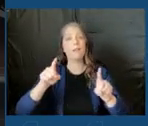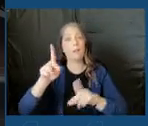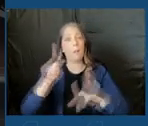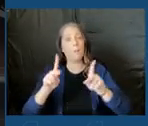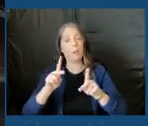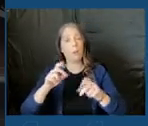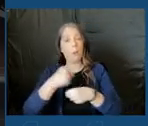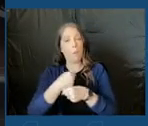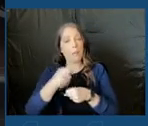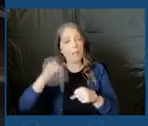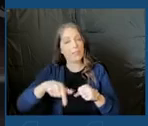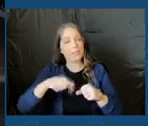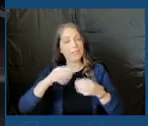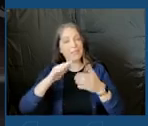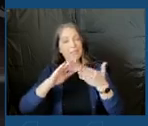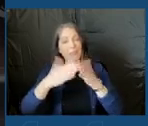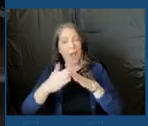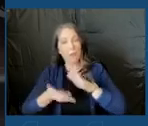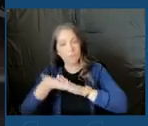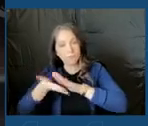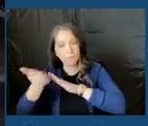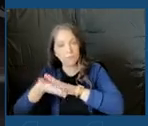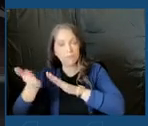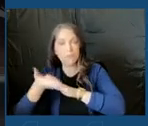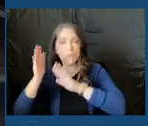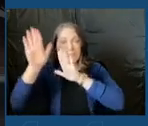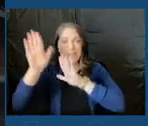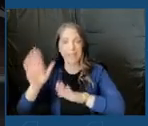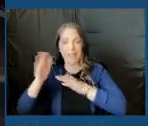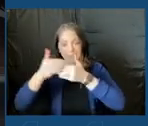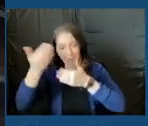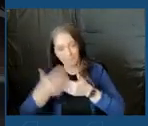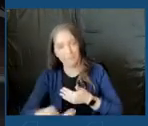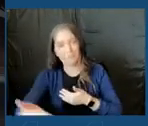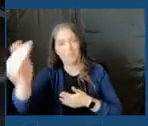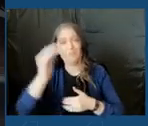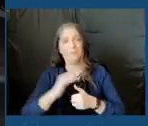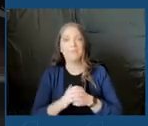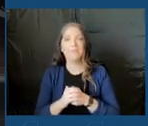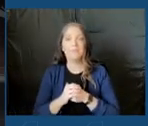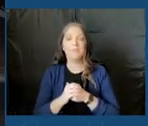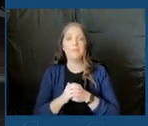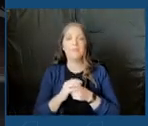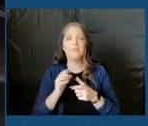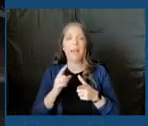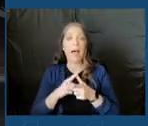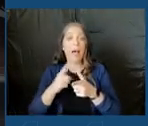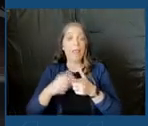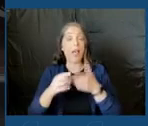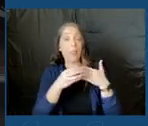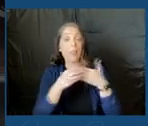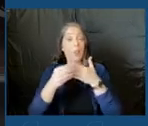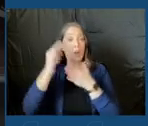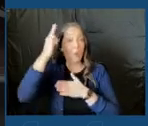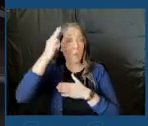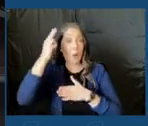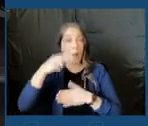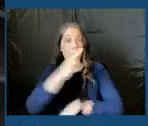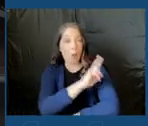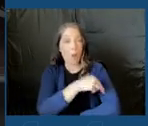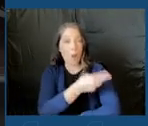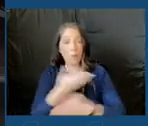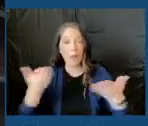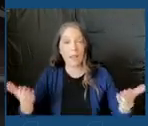go on Sundays and beyond. And then we have the leadership of Harlem Hospital is here. George LeConte and Phil Cook,